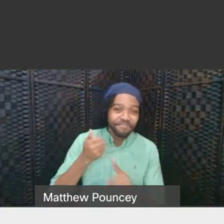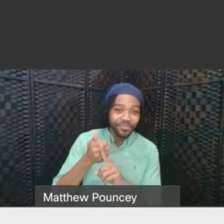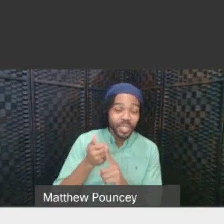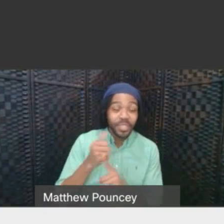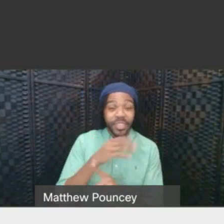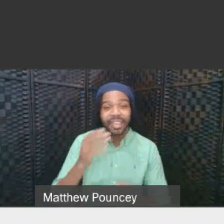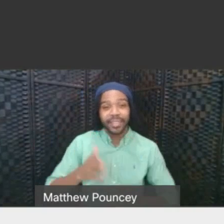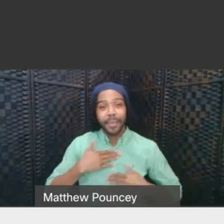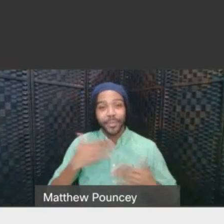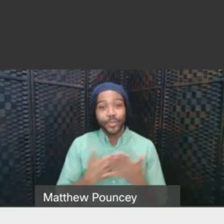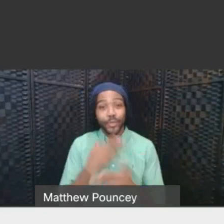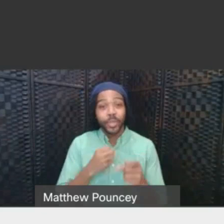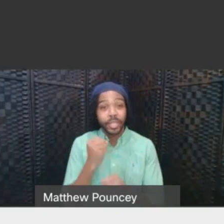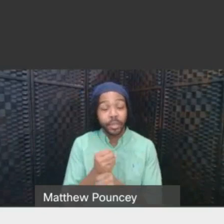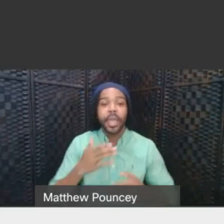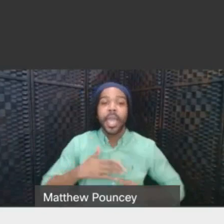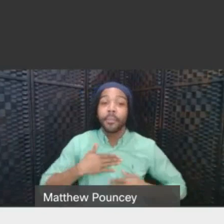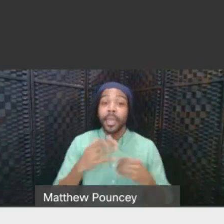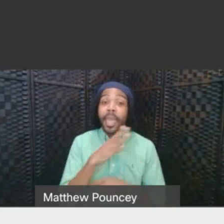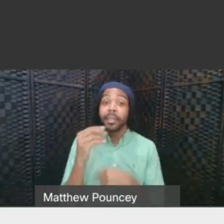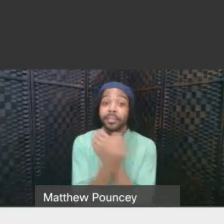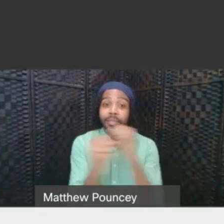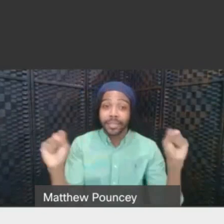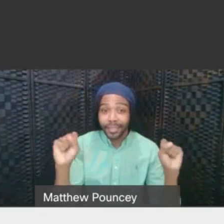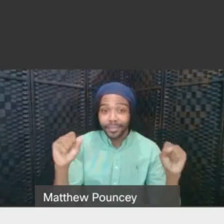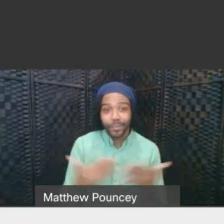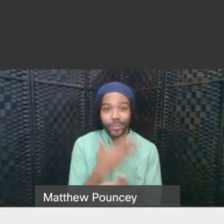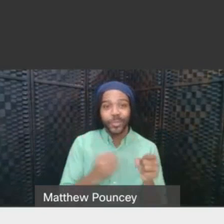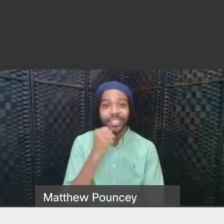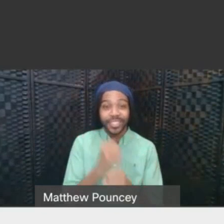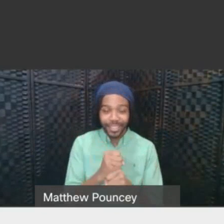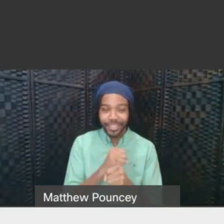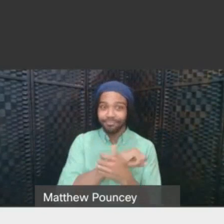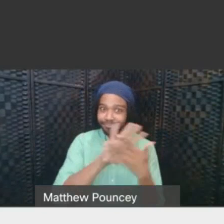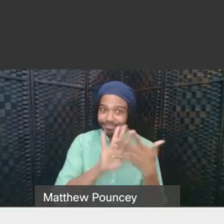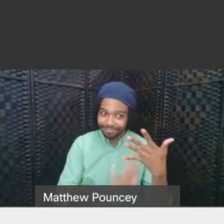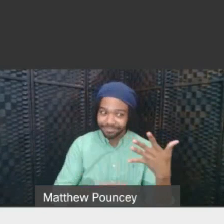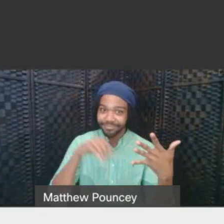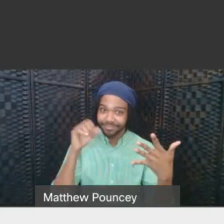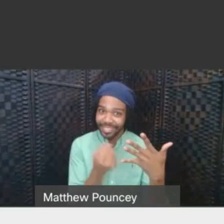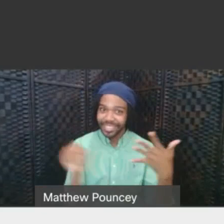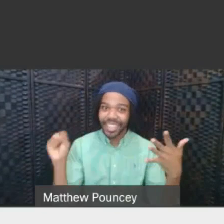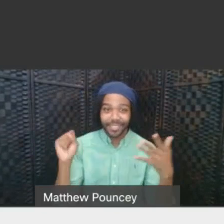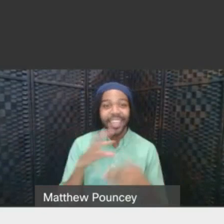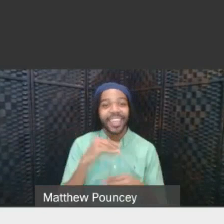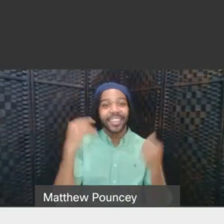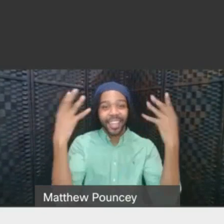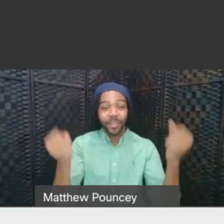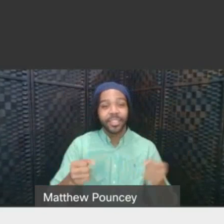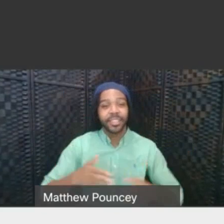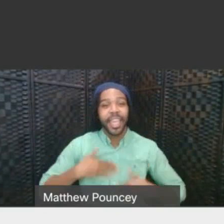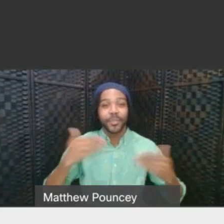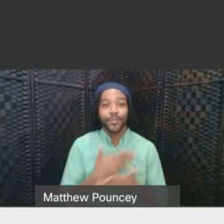year, happy and safe new year on all fronts, safe, a safe and healthy, happy new year